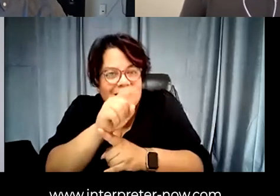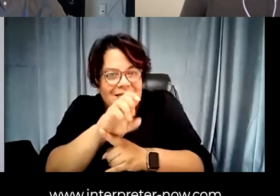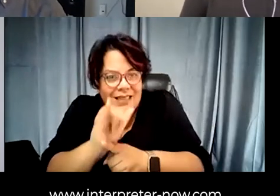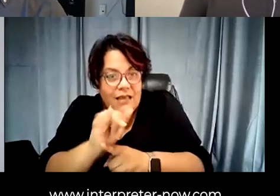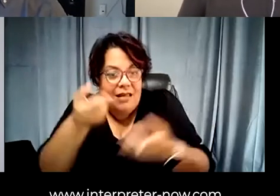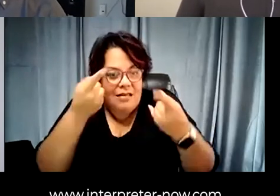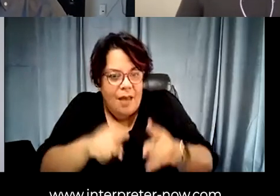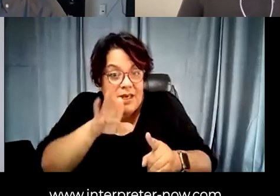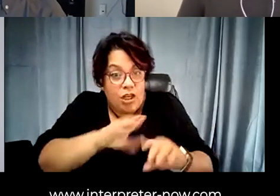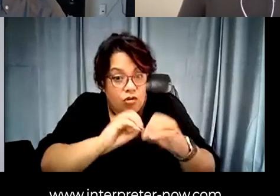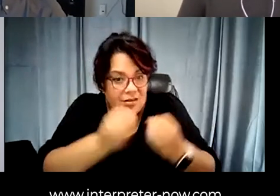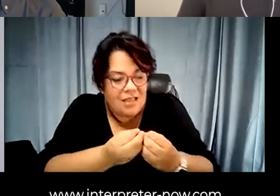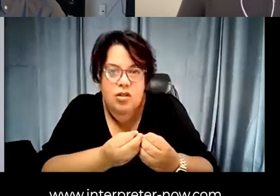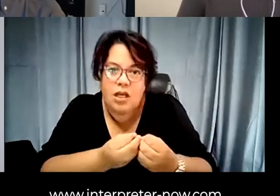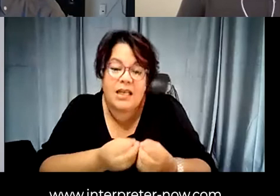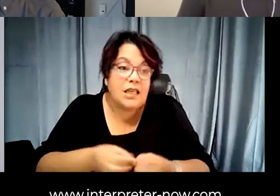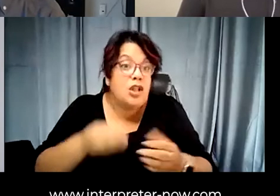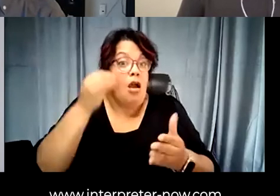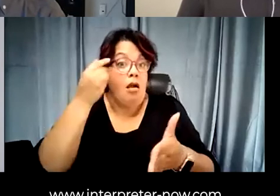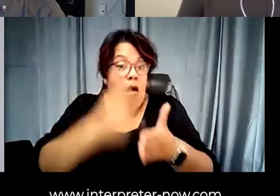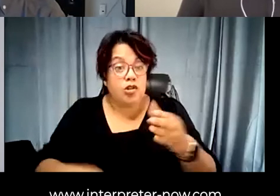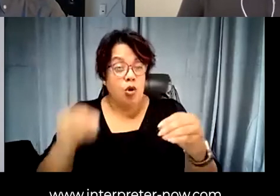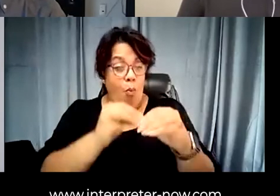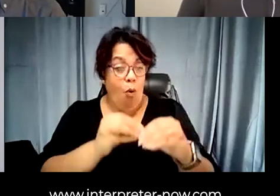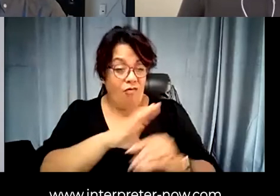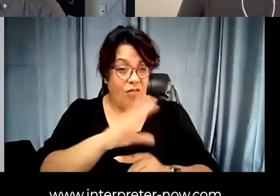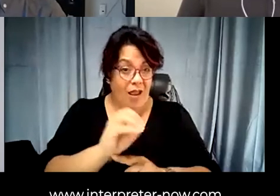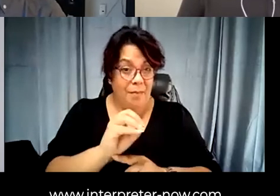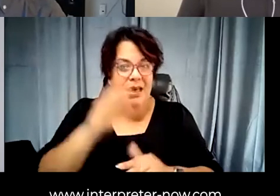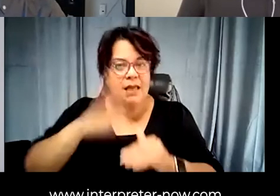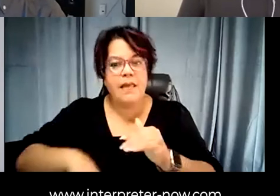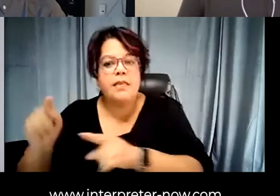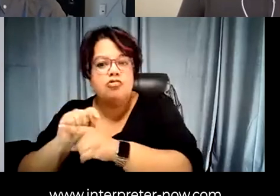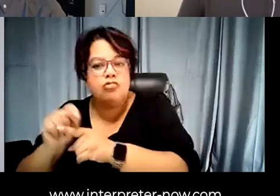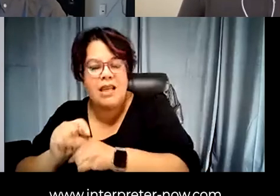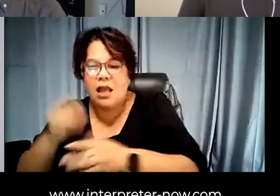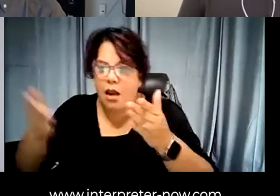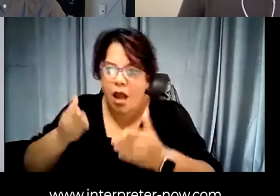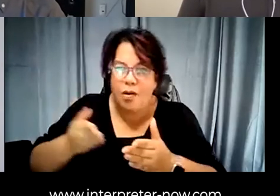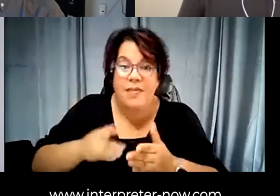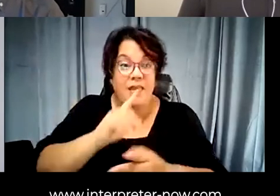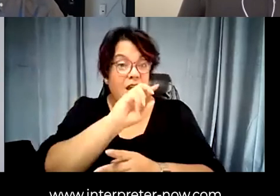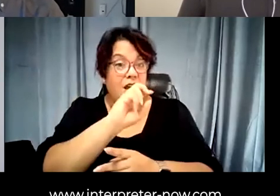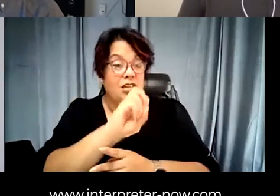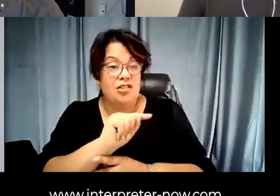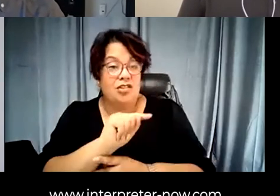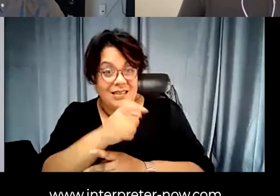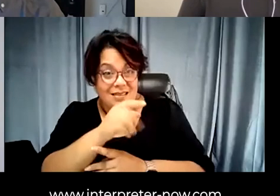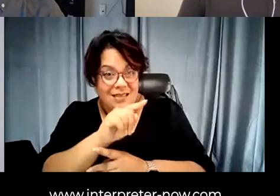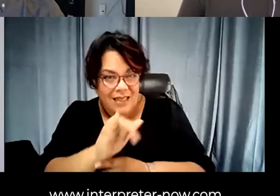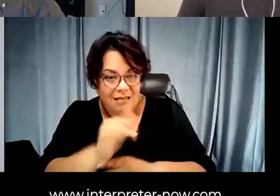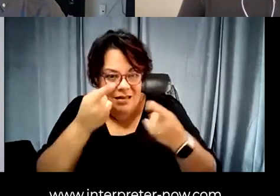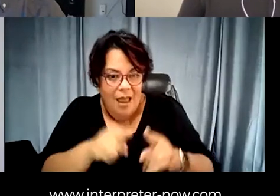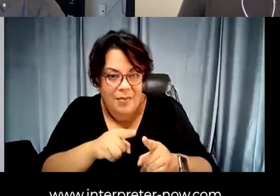than throwing away like unnecessary training. The toxicity is rampant and it is doing you a disservice.